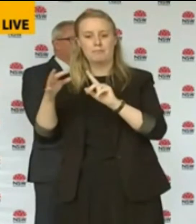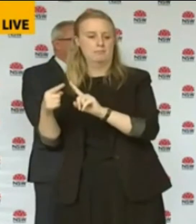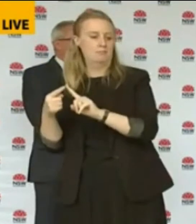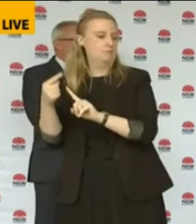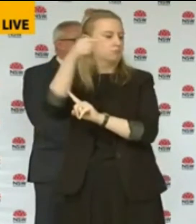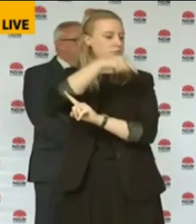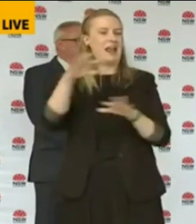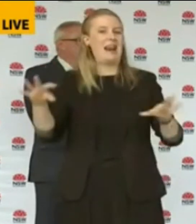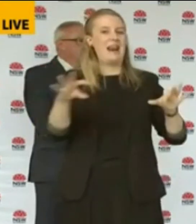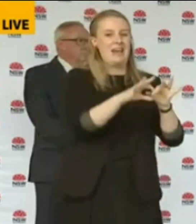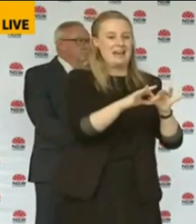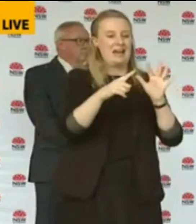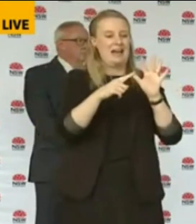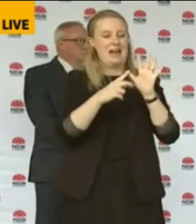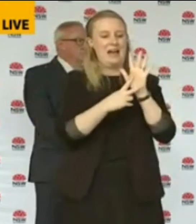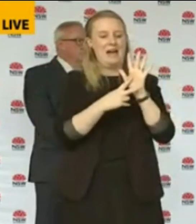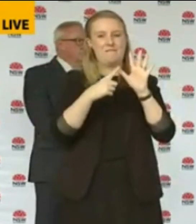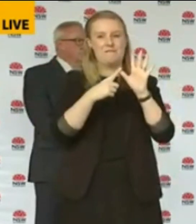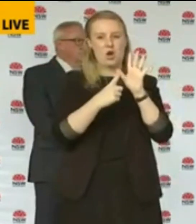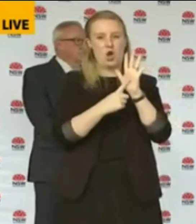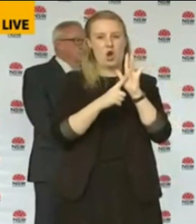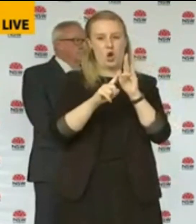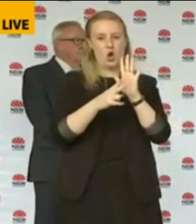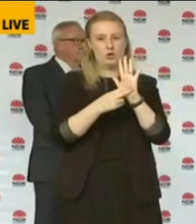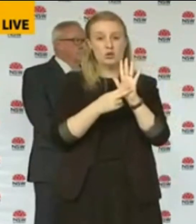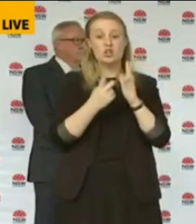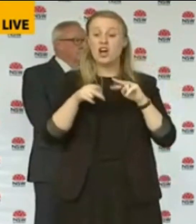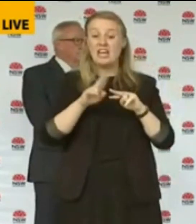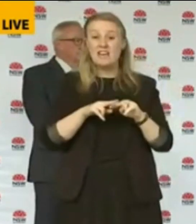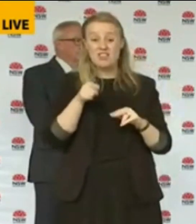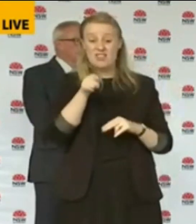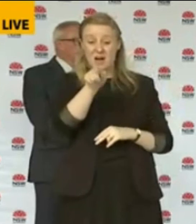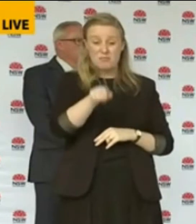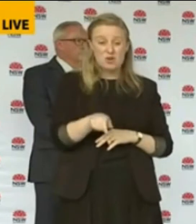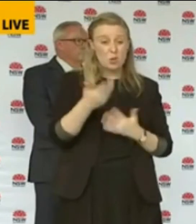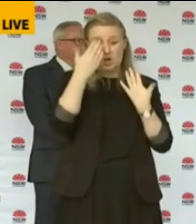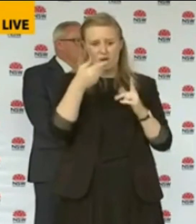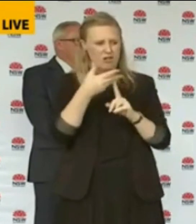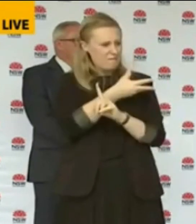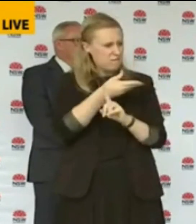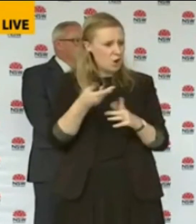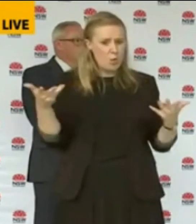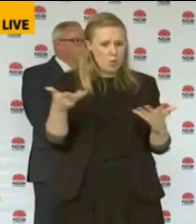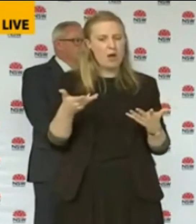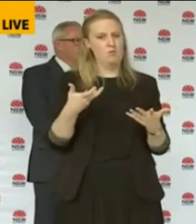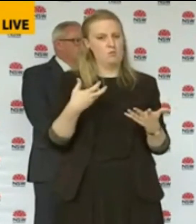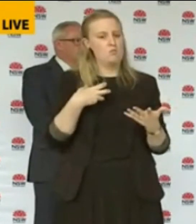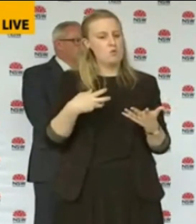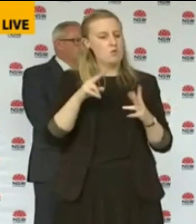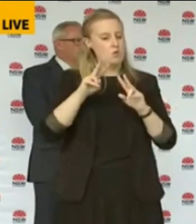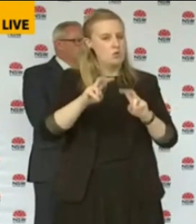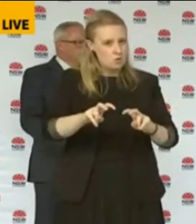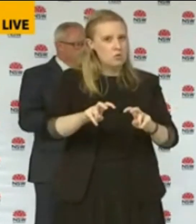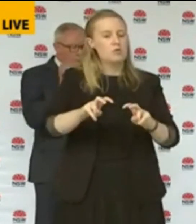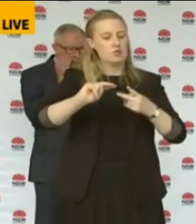we've taken a very precautionary approach. The question around genomic sequencing is yes, we do genomic sequencing